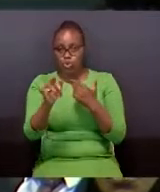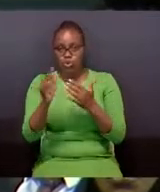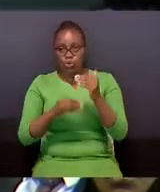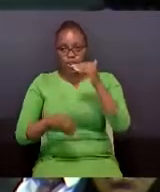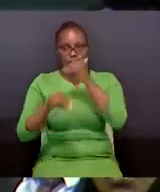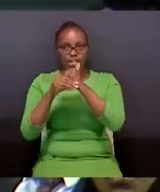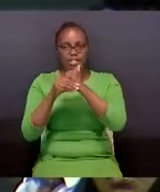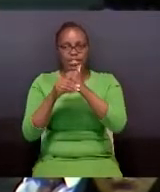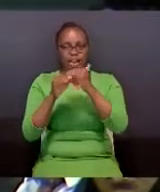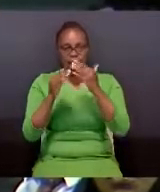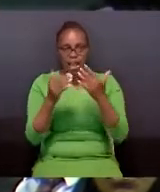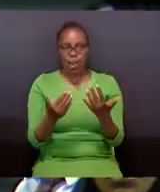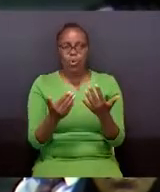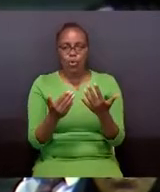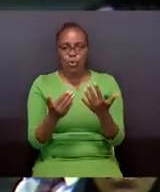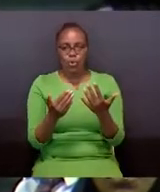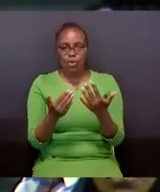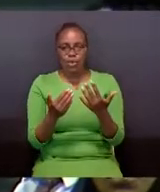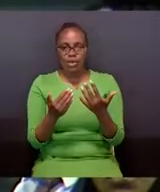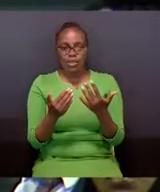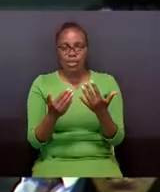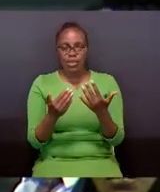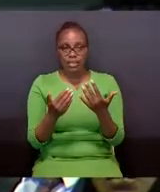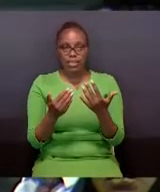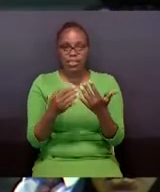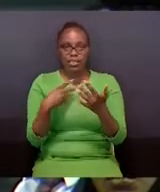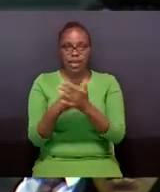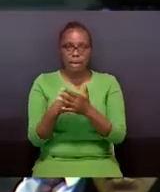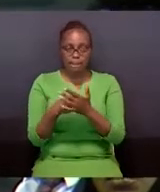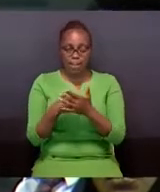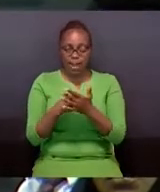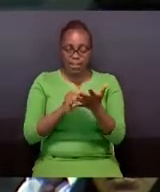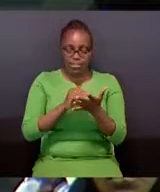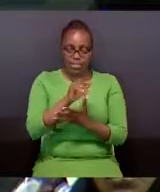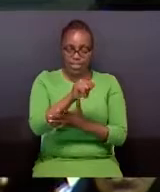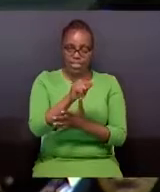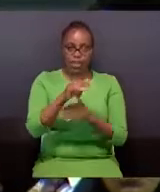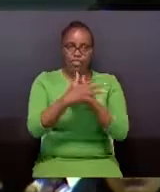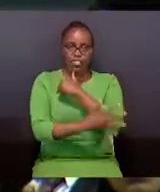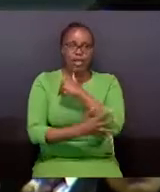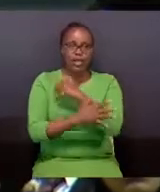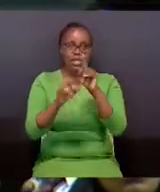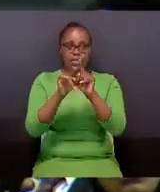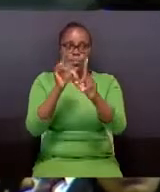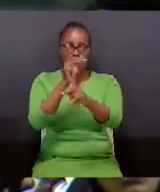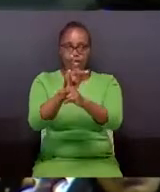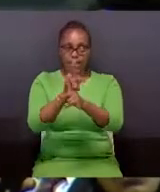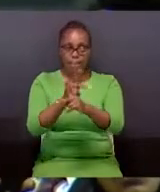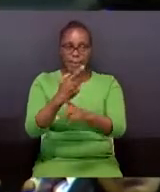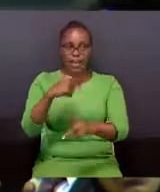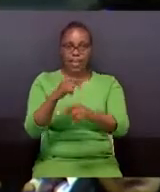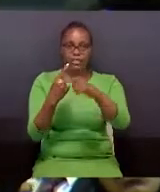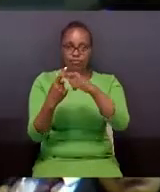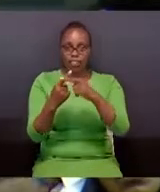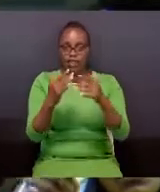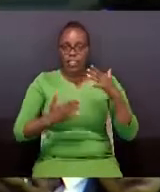increase the number of money coming into this country while still keeping us the happiness of